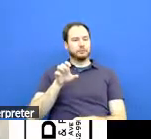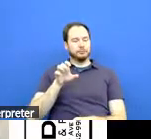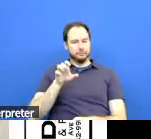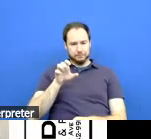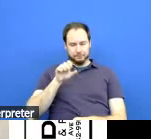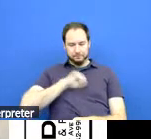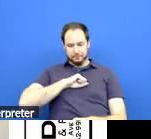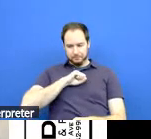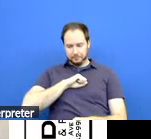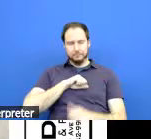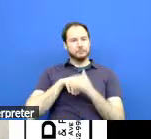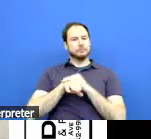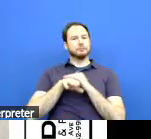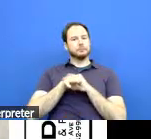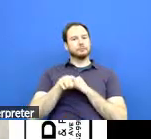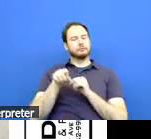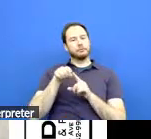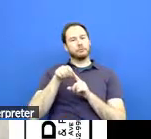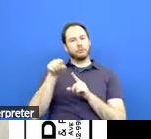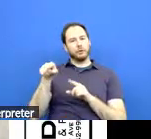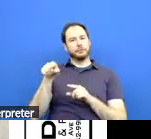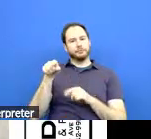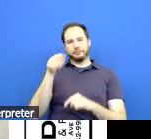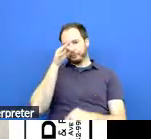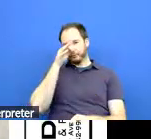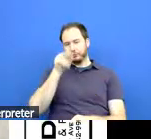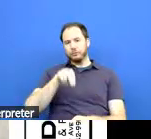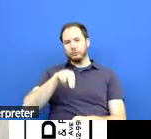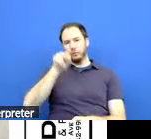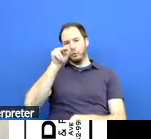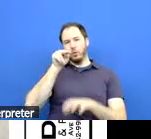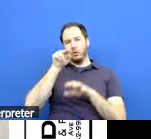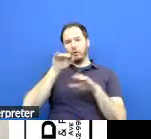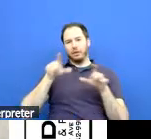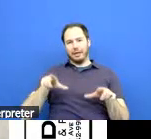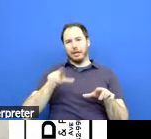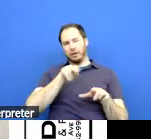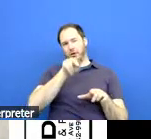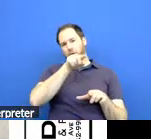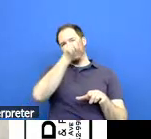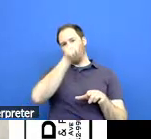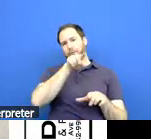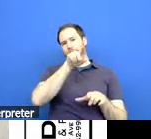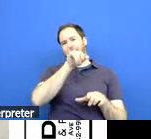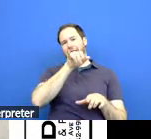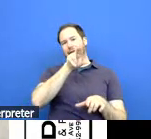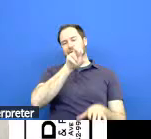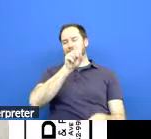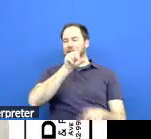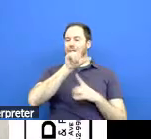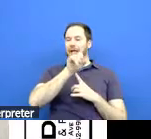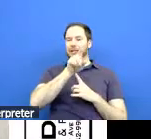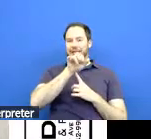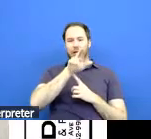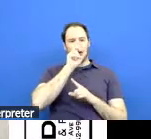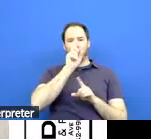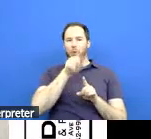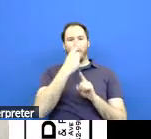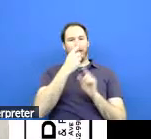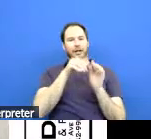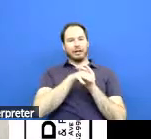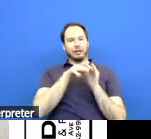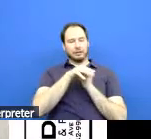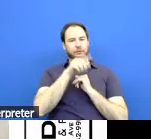access onto just north of here, Lysander is the only access for